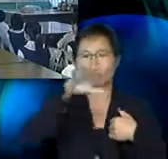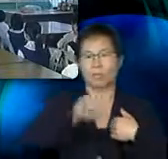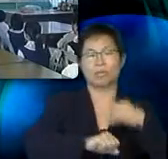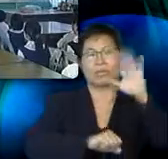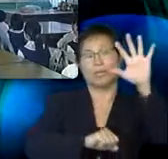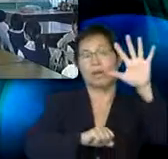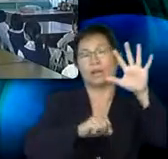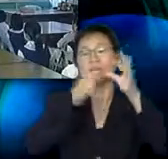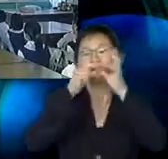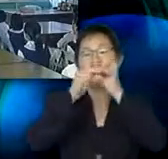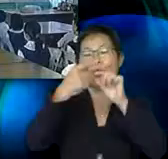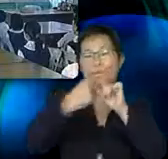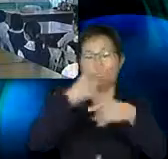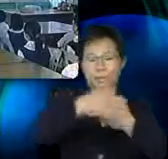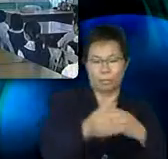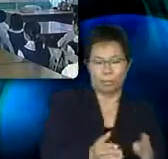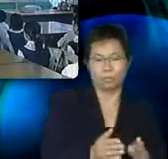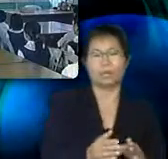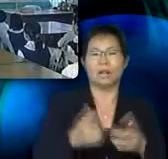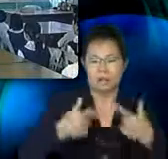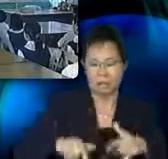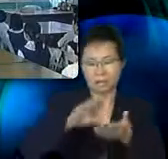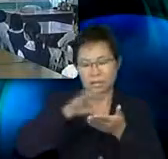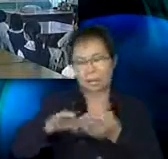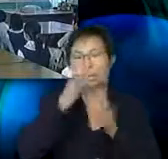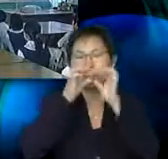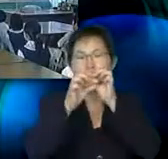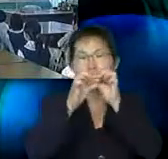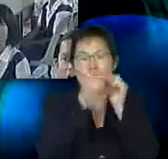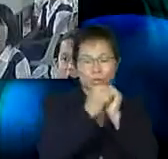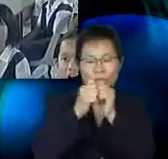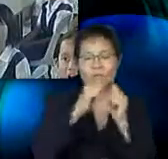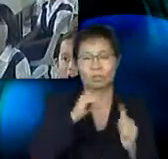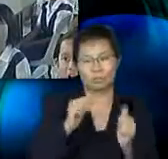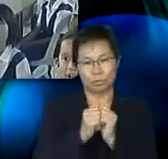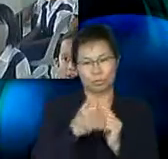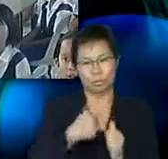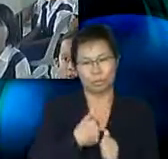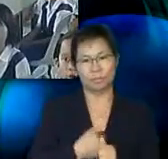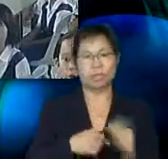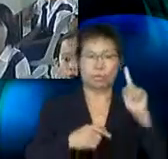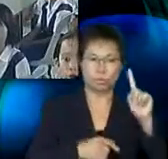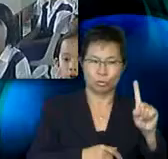straws from the box. Let's count the straws together with me.